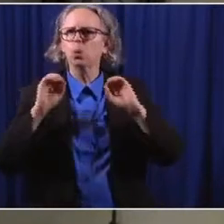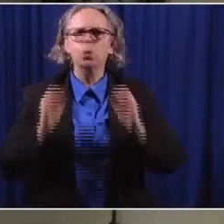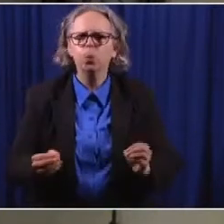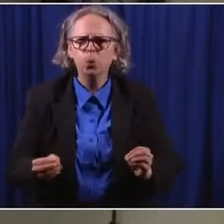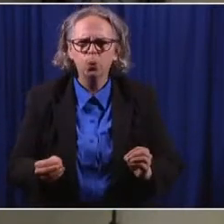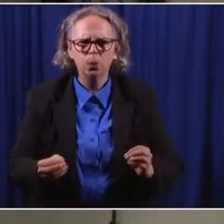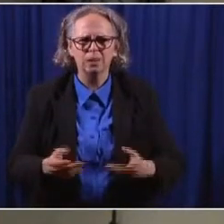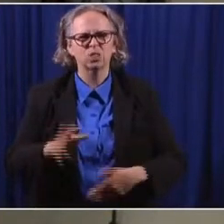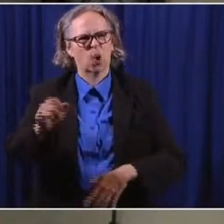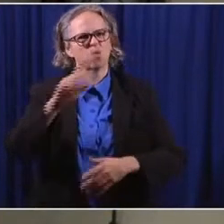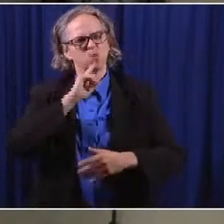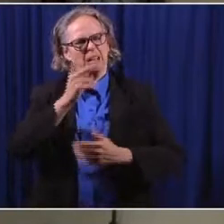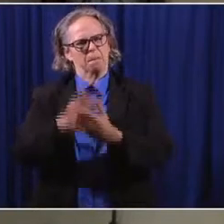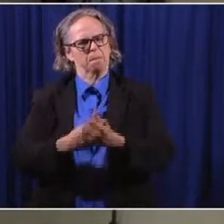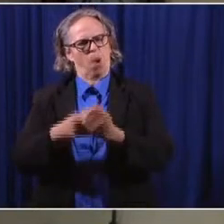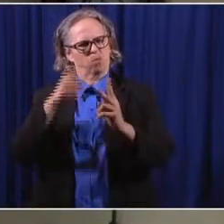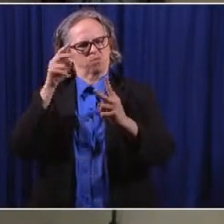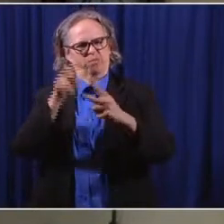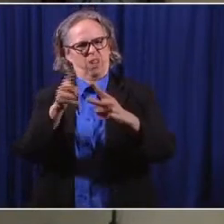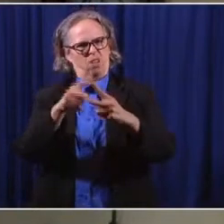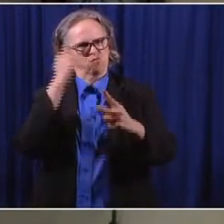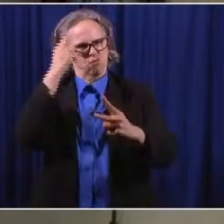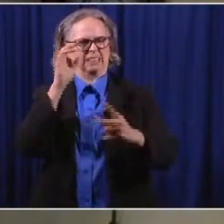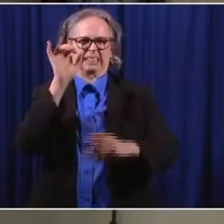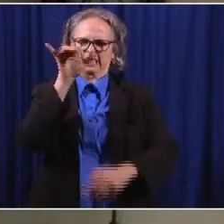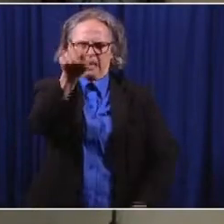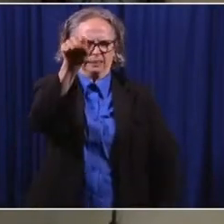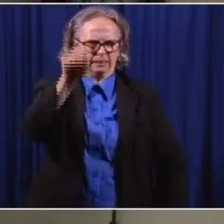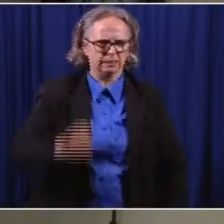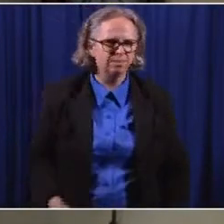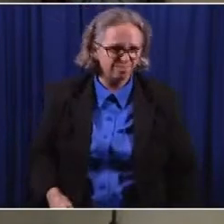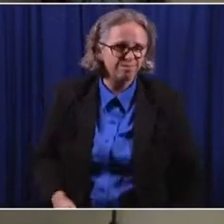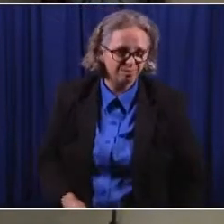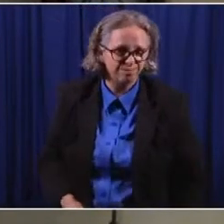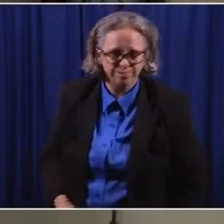Next question is from Danny Eldridge at Hannah News Service.